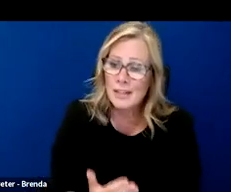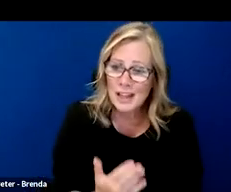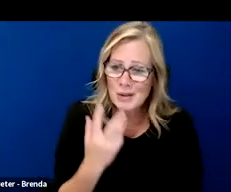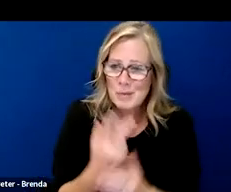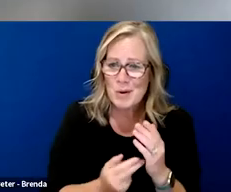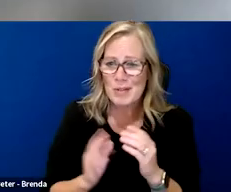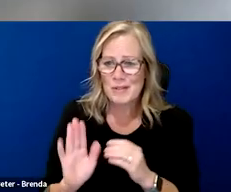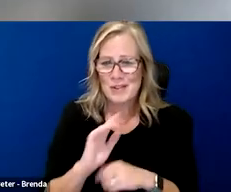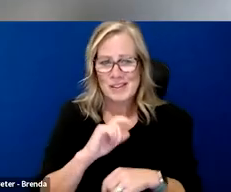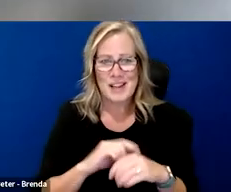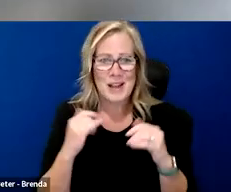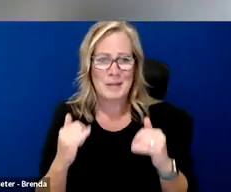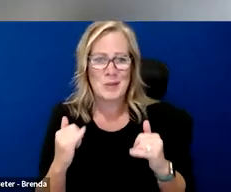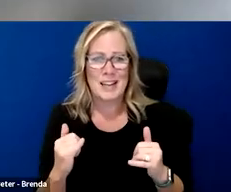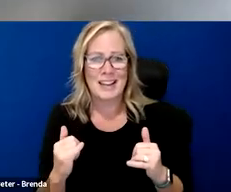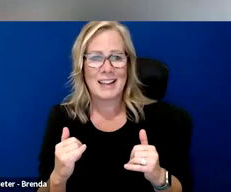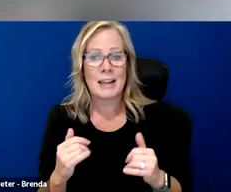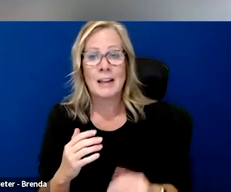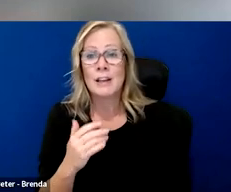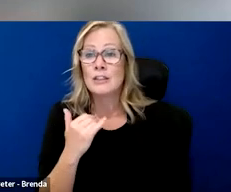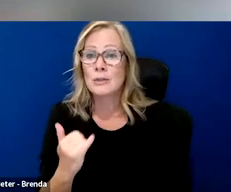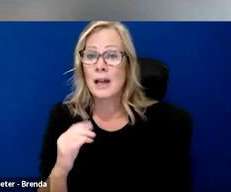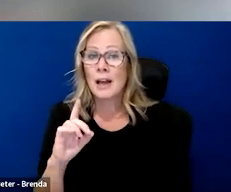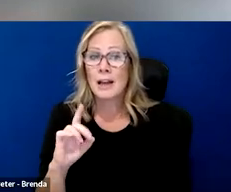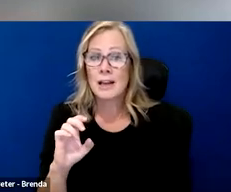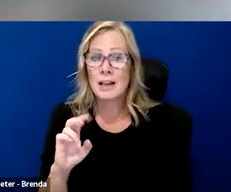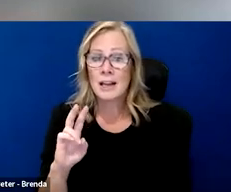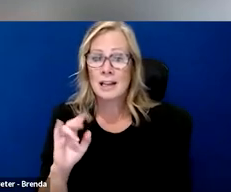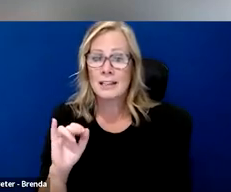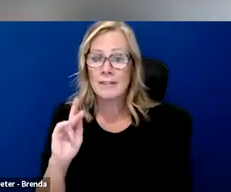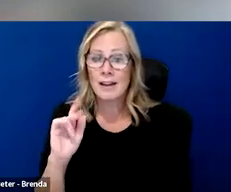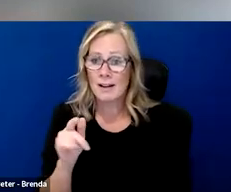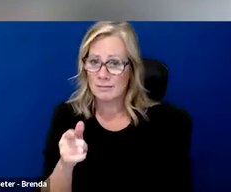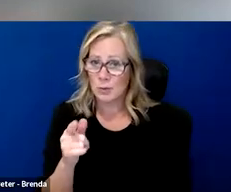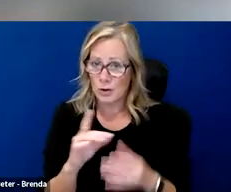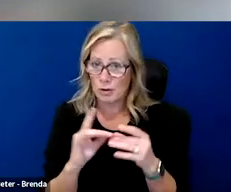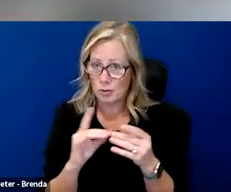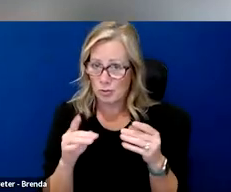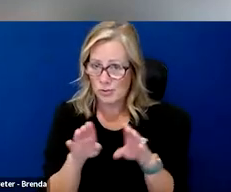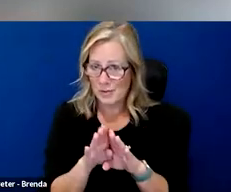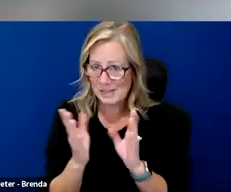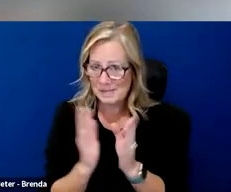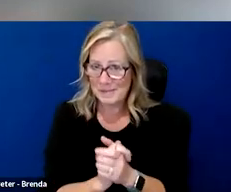today. I'm going to hand it back over to Devika to say a few words.